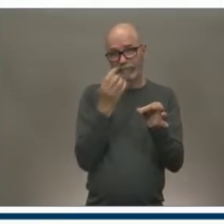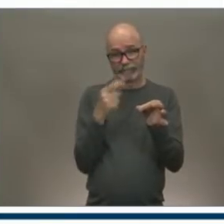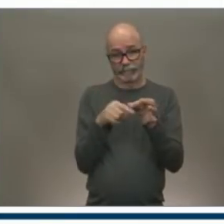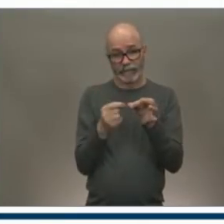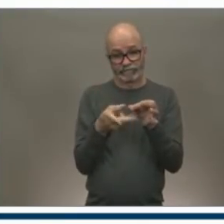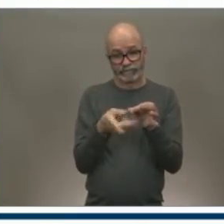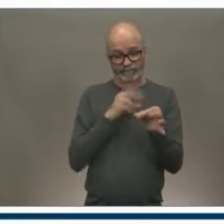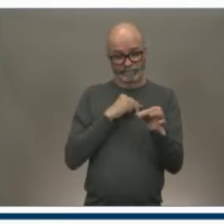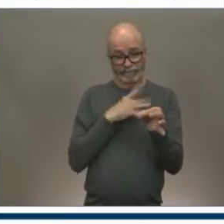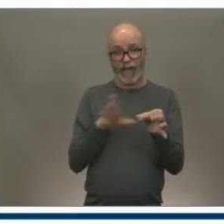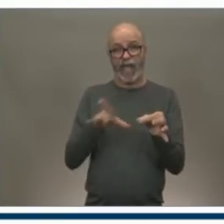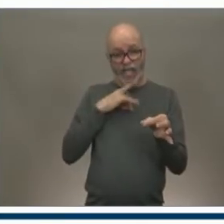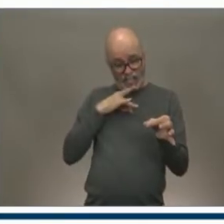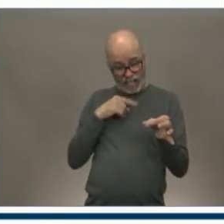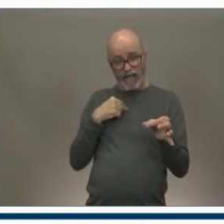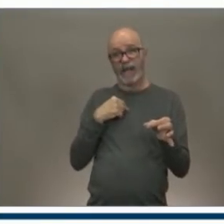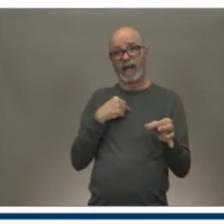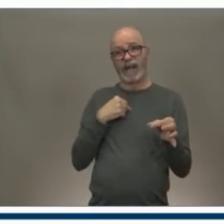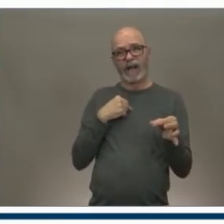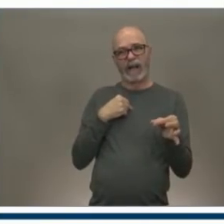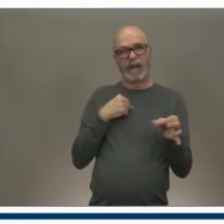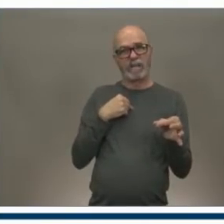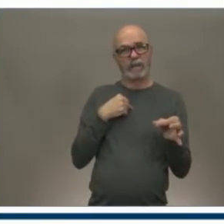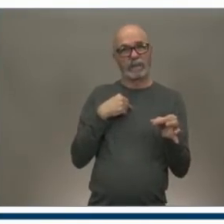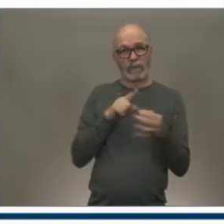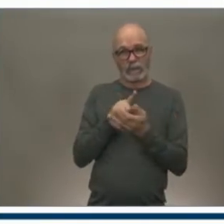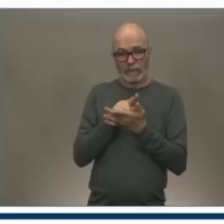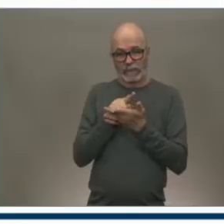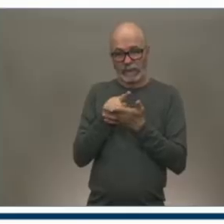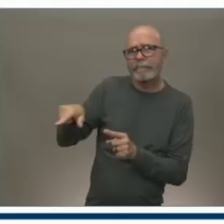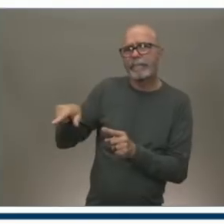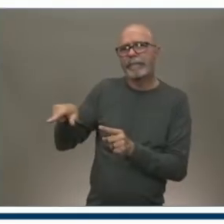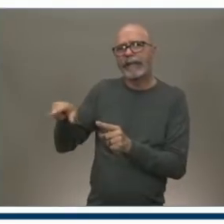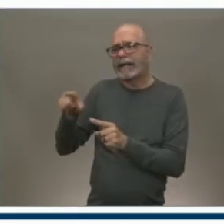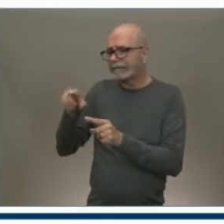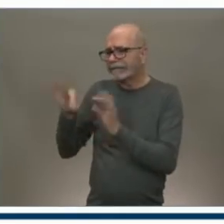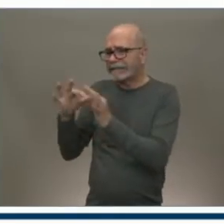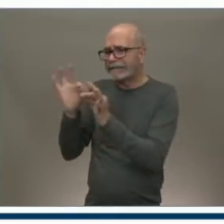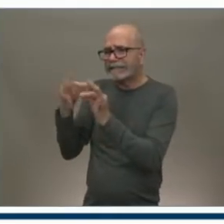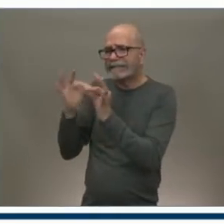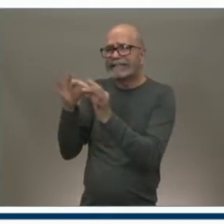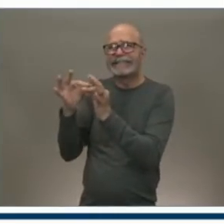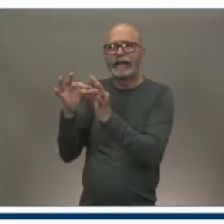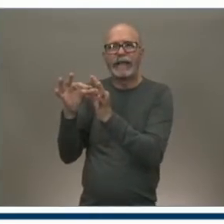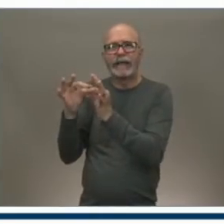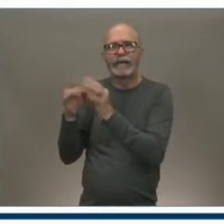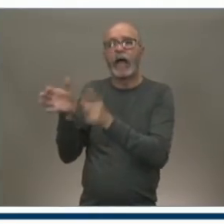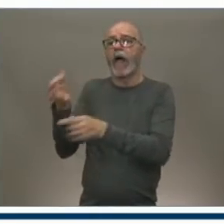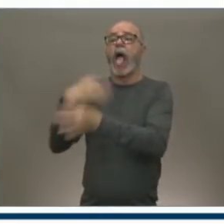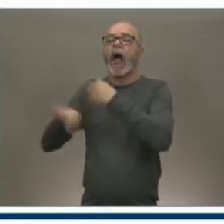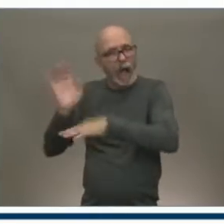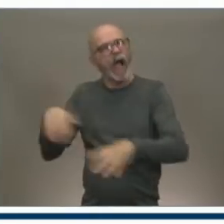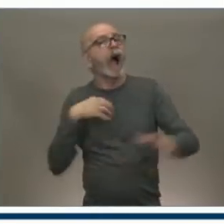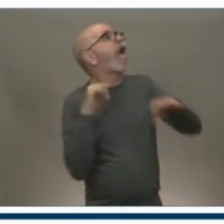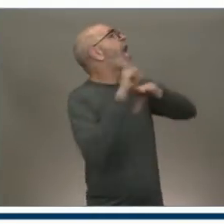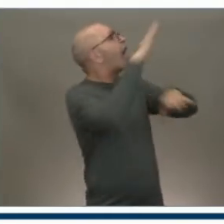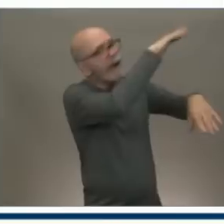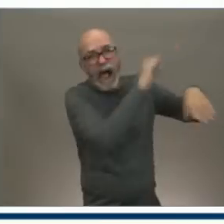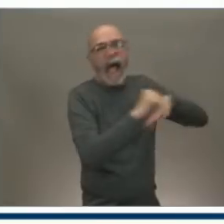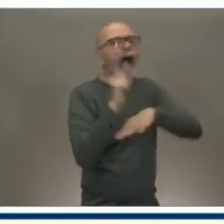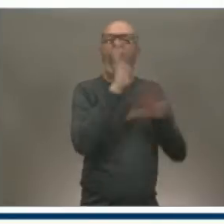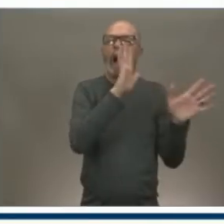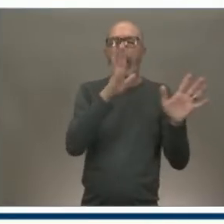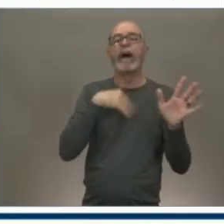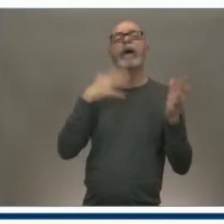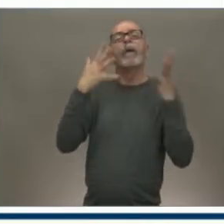sick, or if we were seeing an unusually high number of contact, have to send them off because the national lab is in a